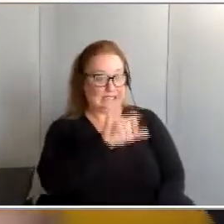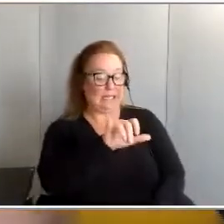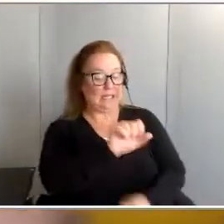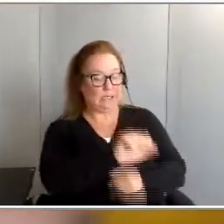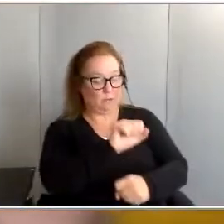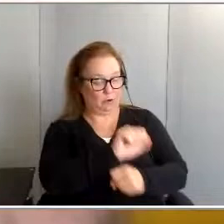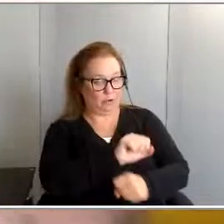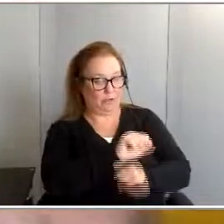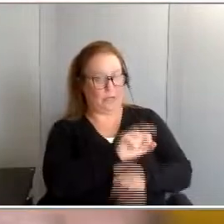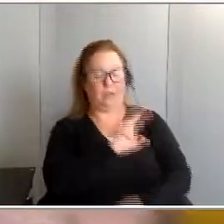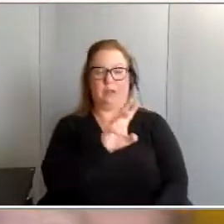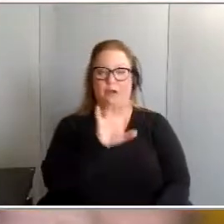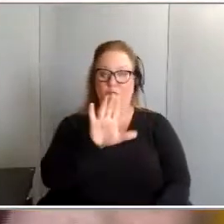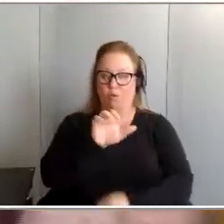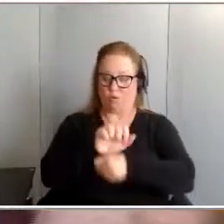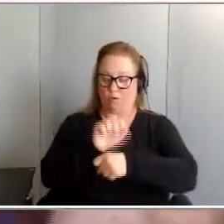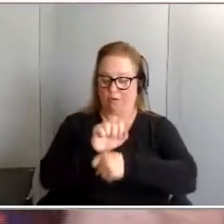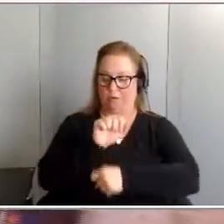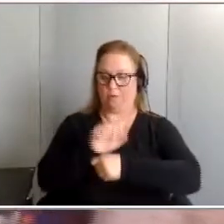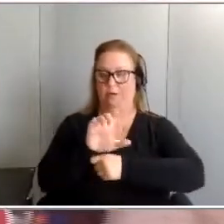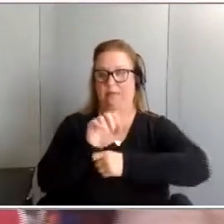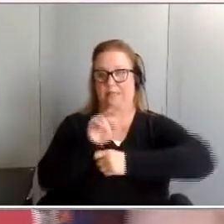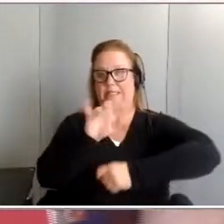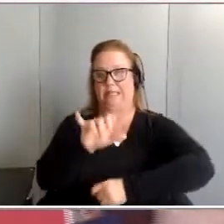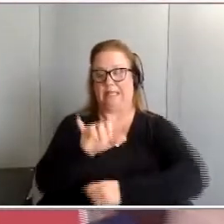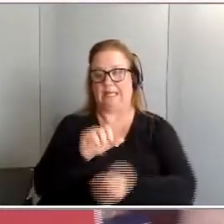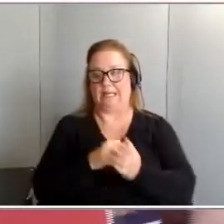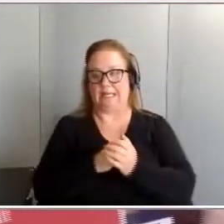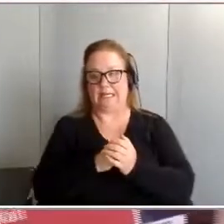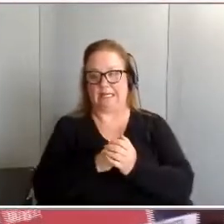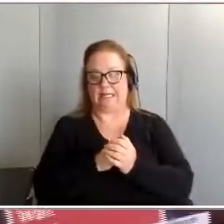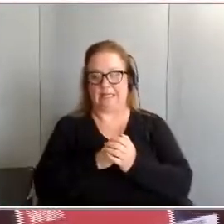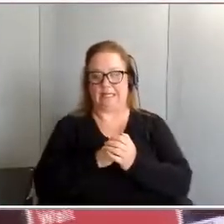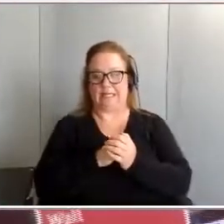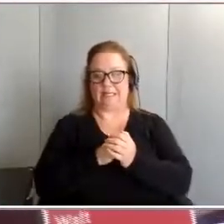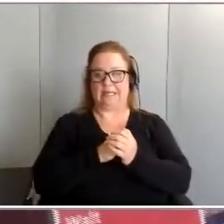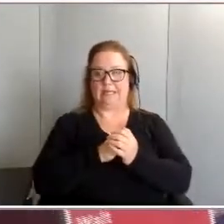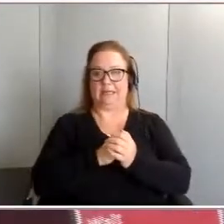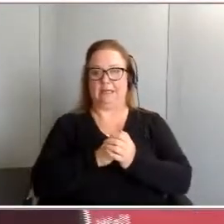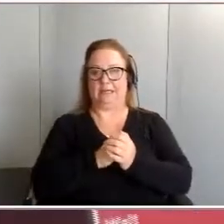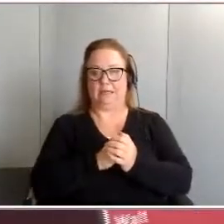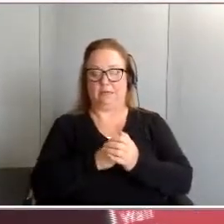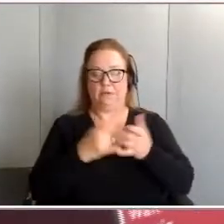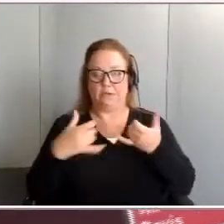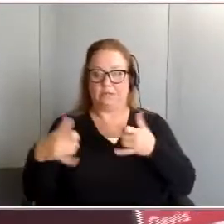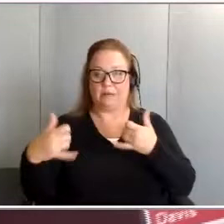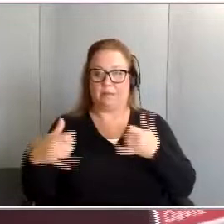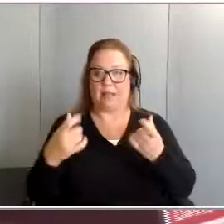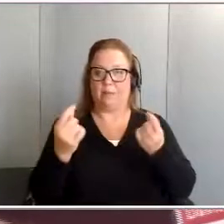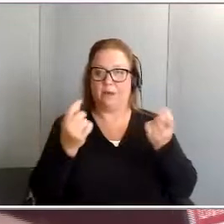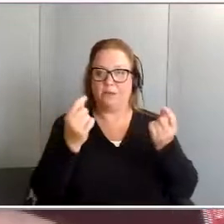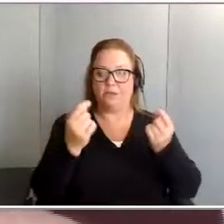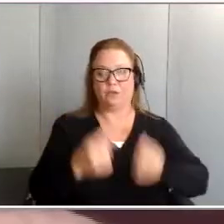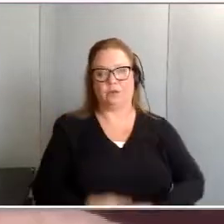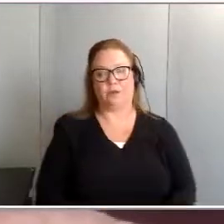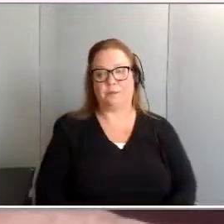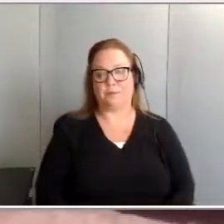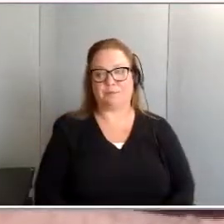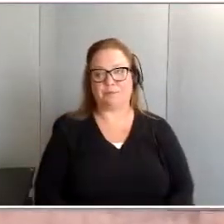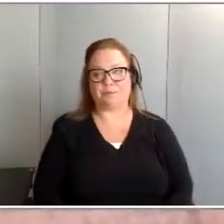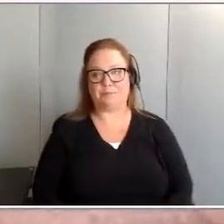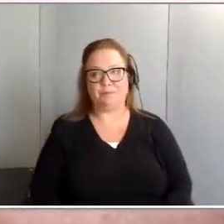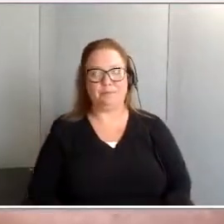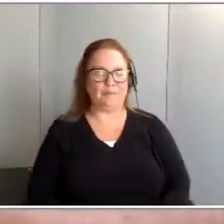working with Cindy now. She's here with Mila here. What does Cindy do when she wants to play? When she wants to play, it's